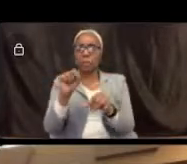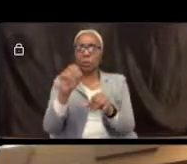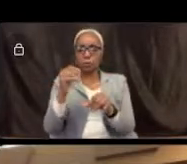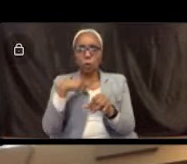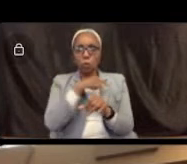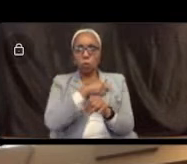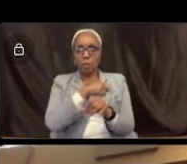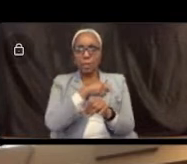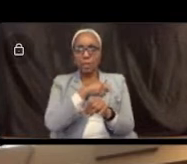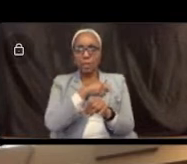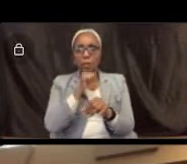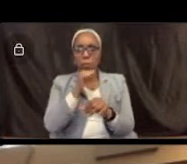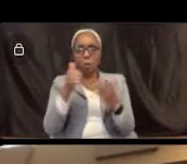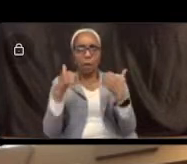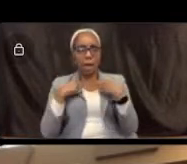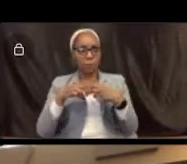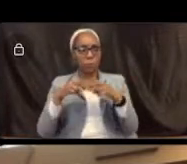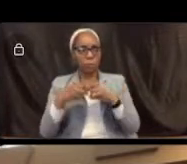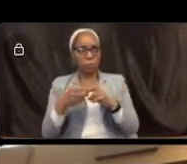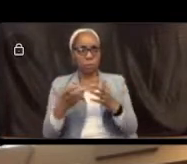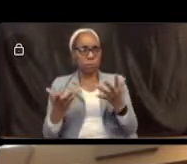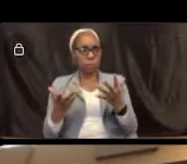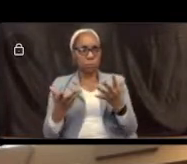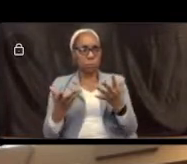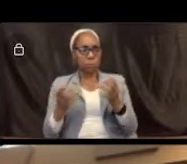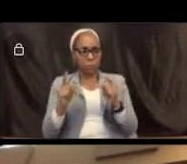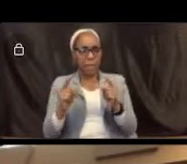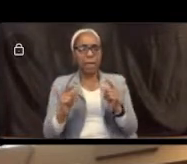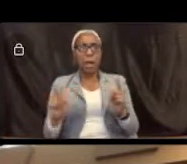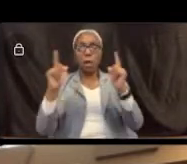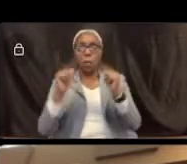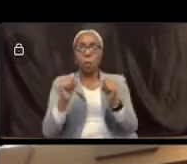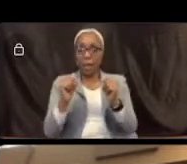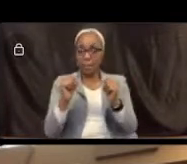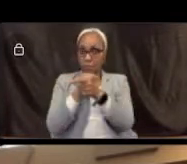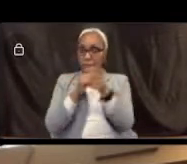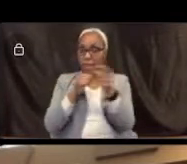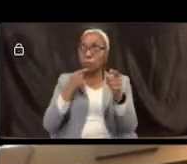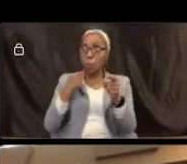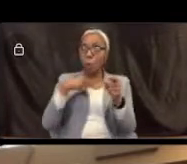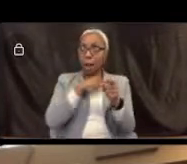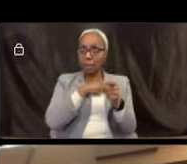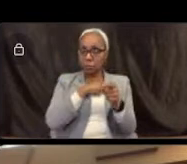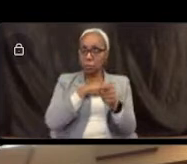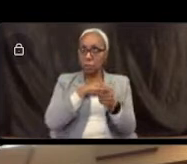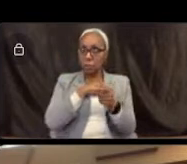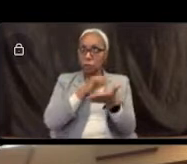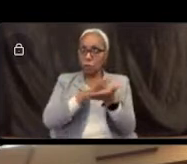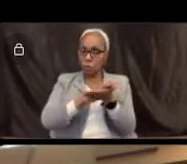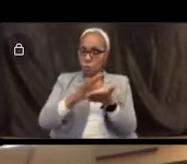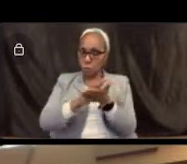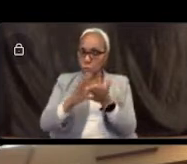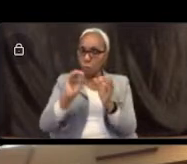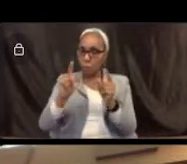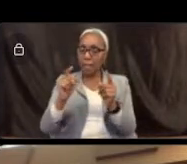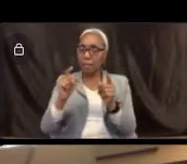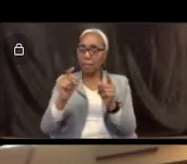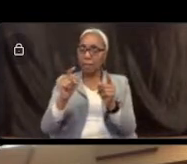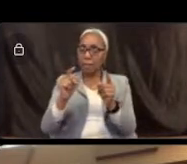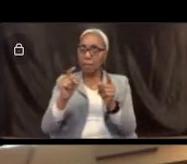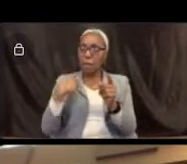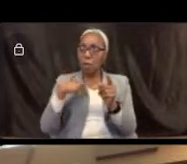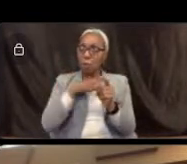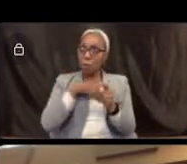have any problem with the other people. And when we were told, we paid to